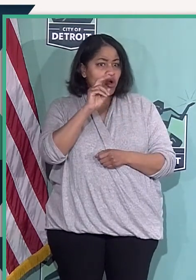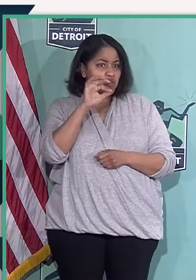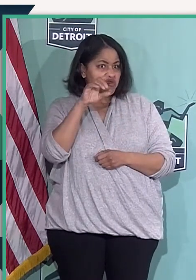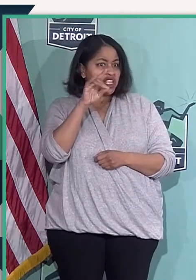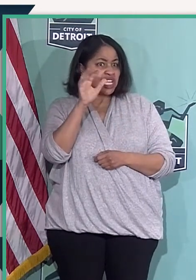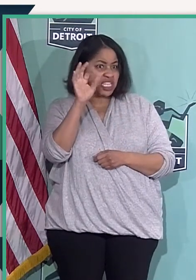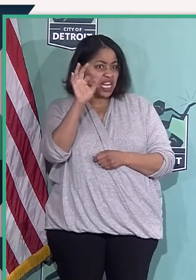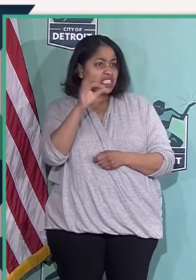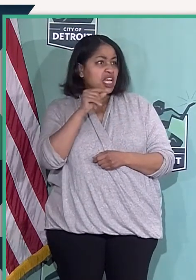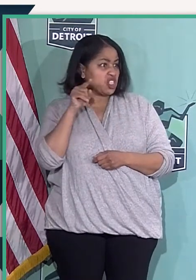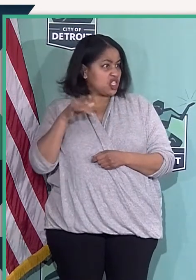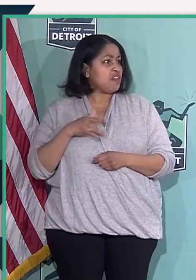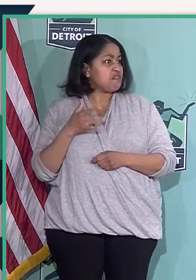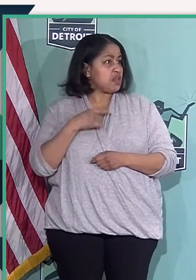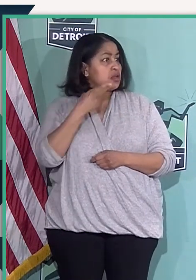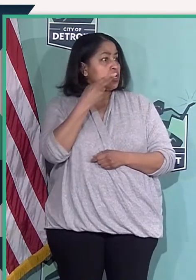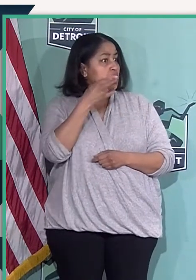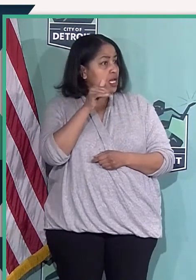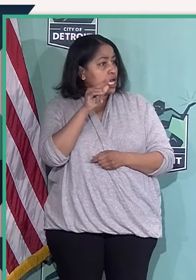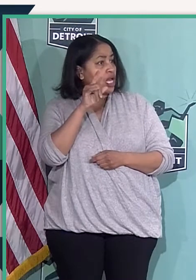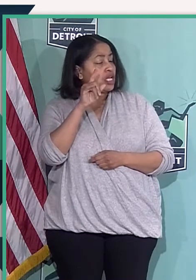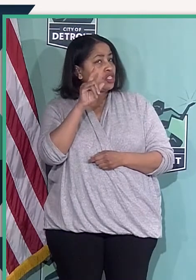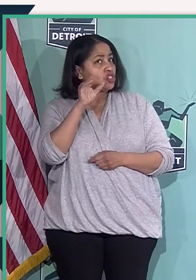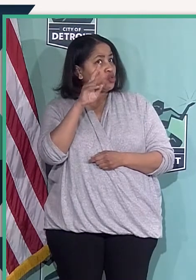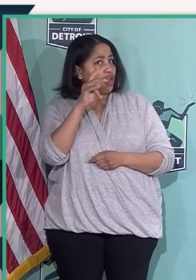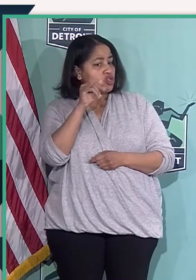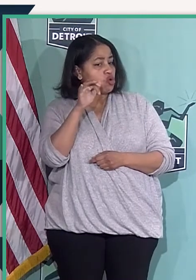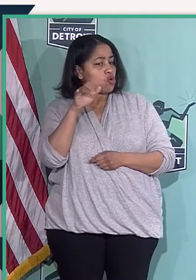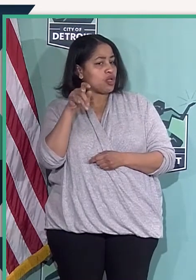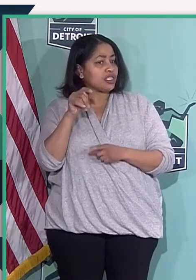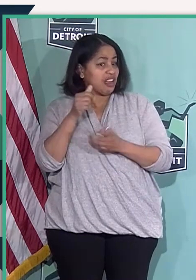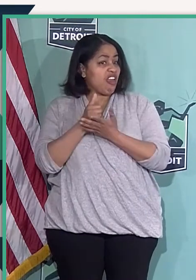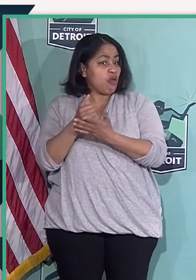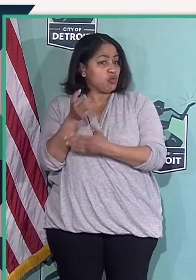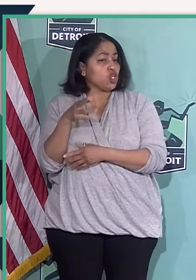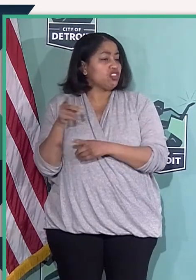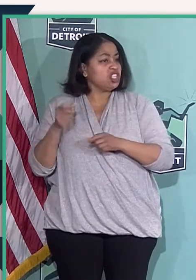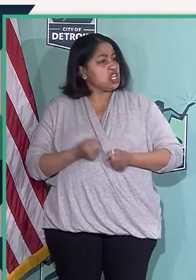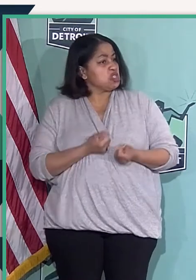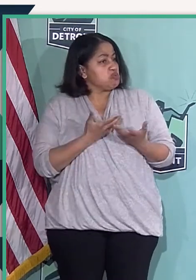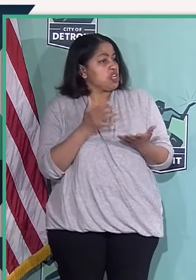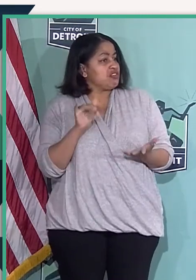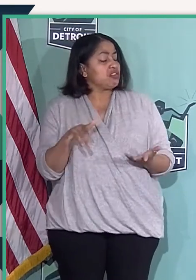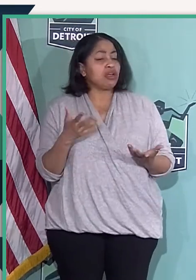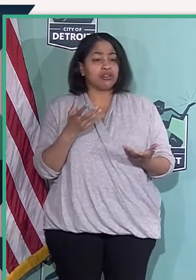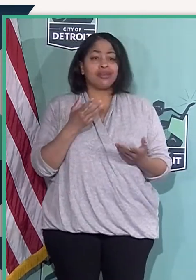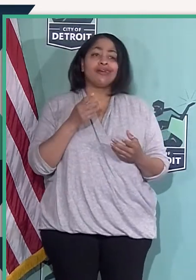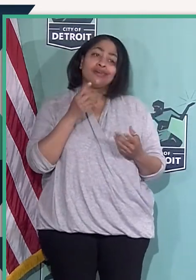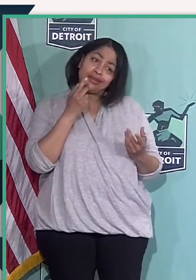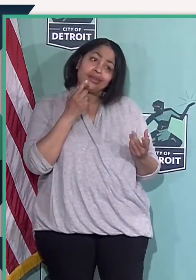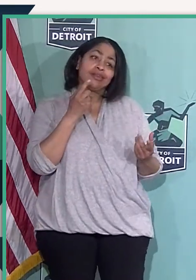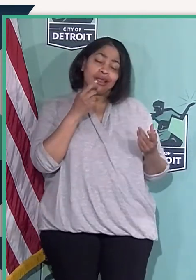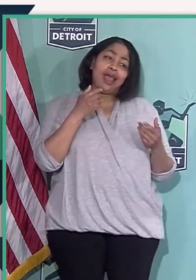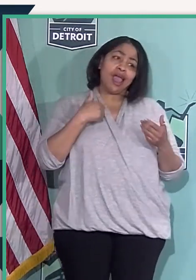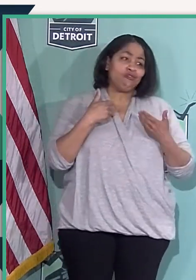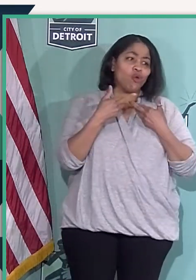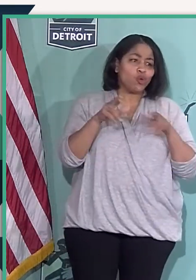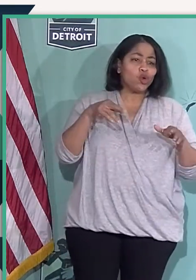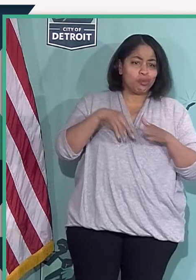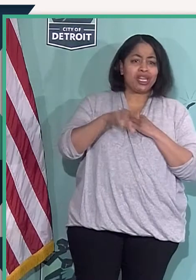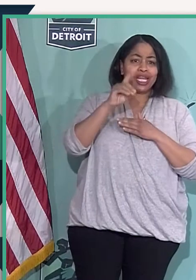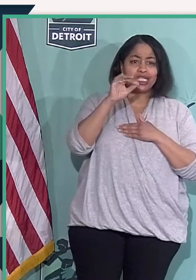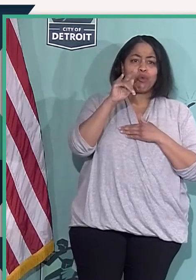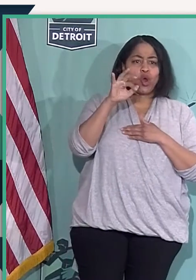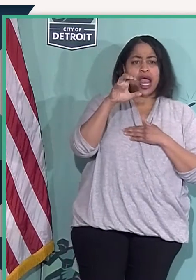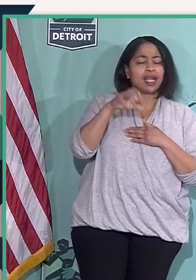that hydroxychloroquine helped her, and she expressed that. There is room in the Democratic Party for a